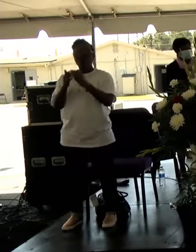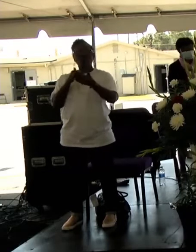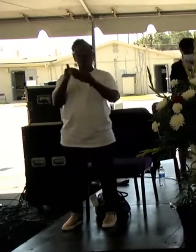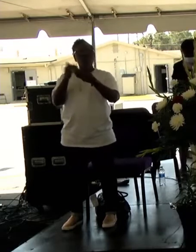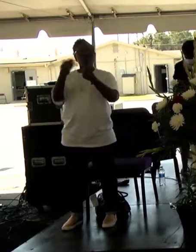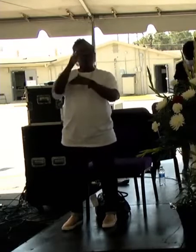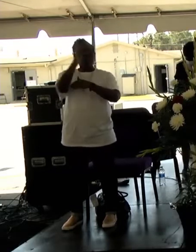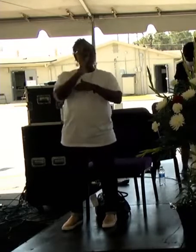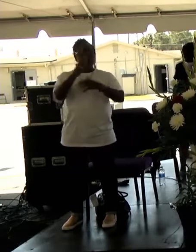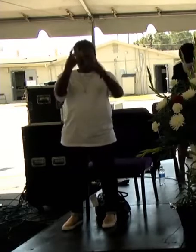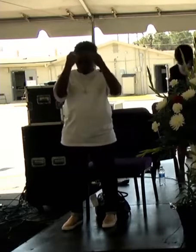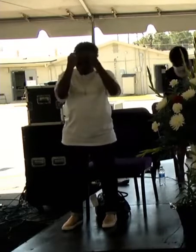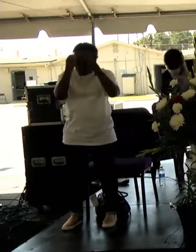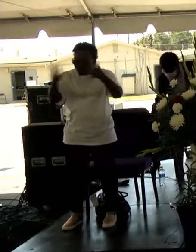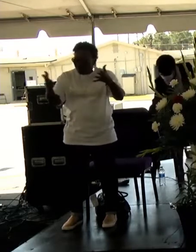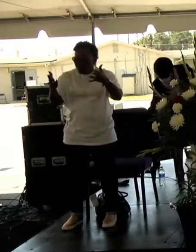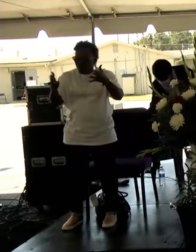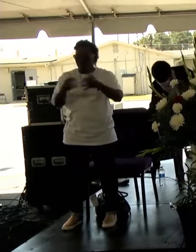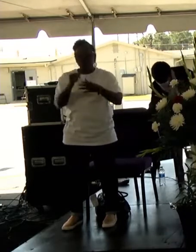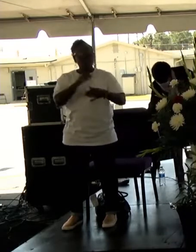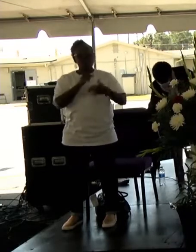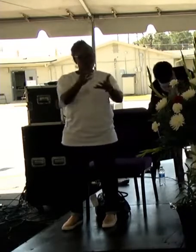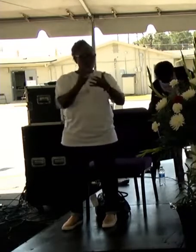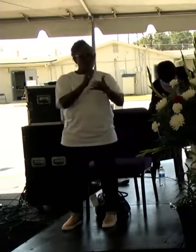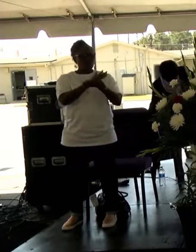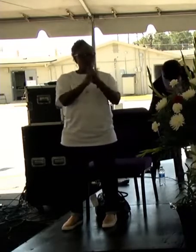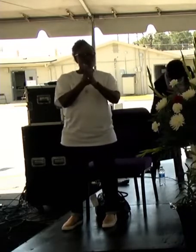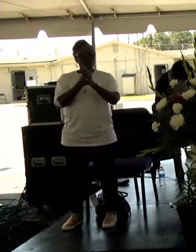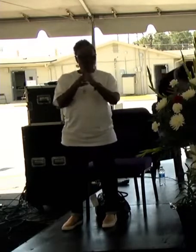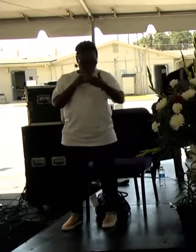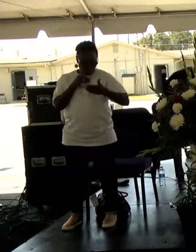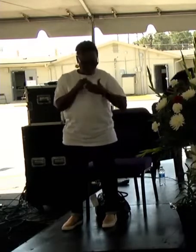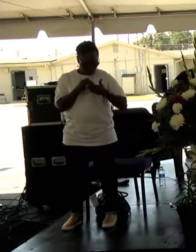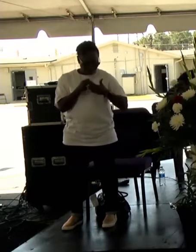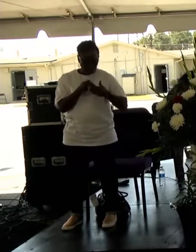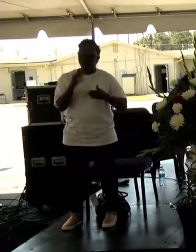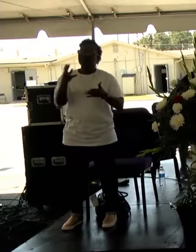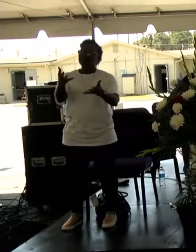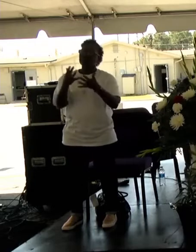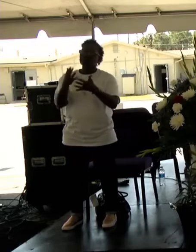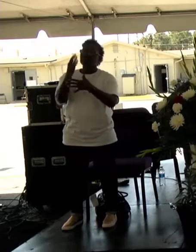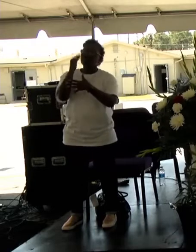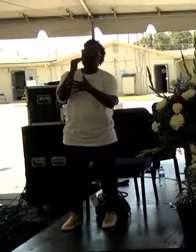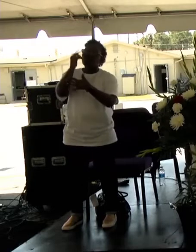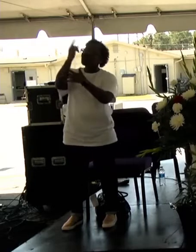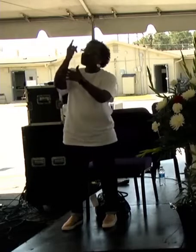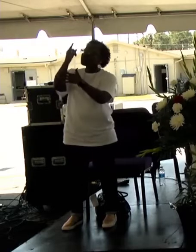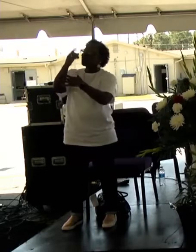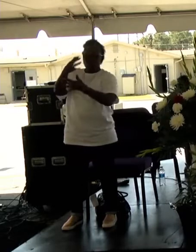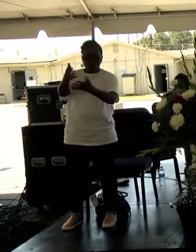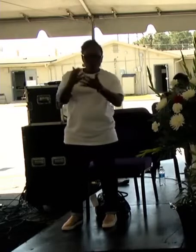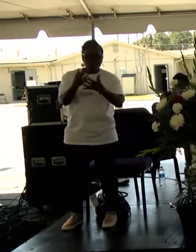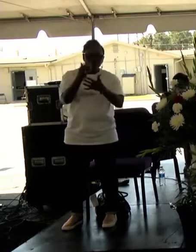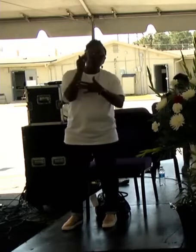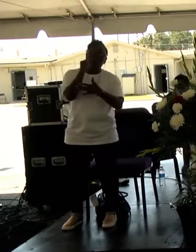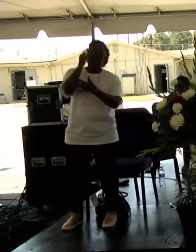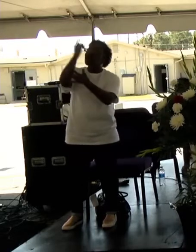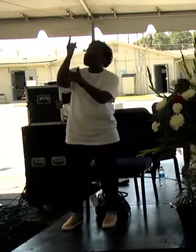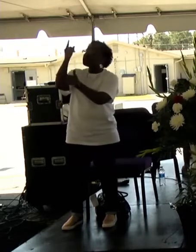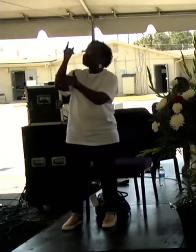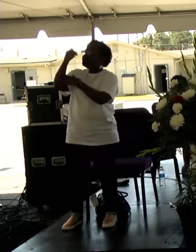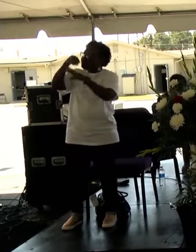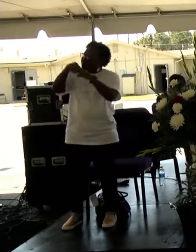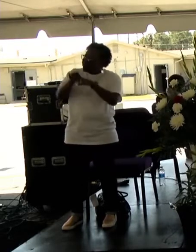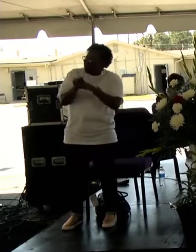God. Let me tell you something. He said, I want to be closer. I want to know him. He said, I want to know